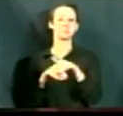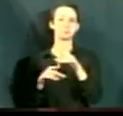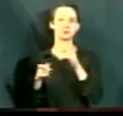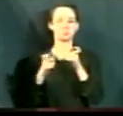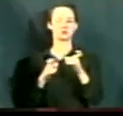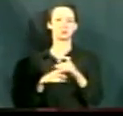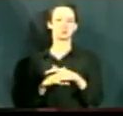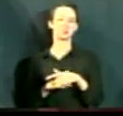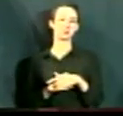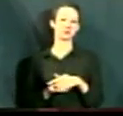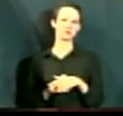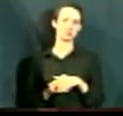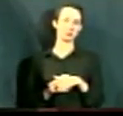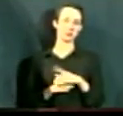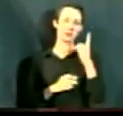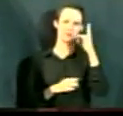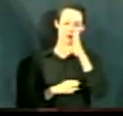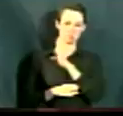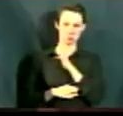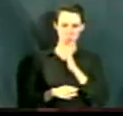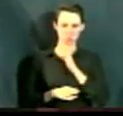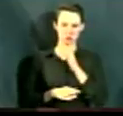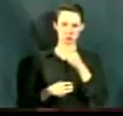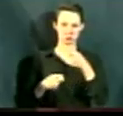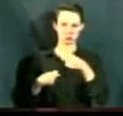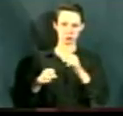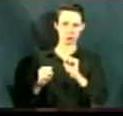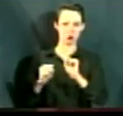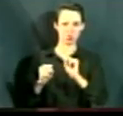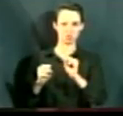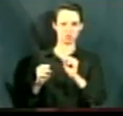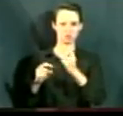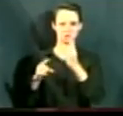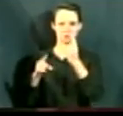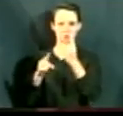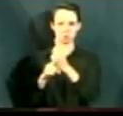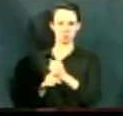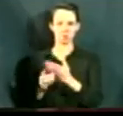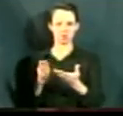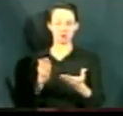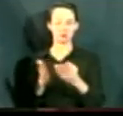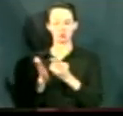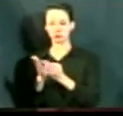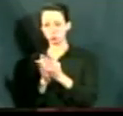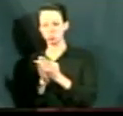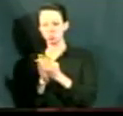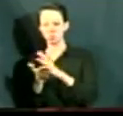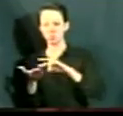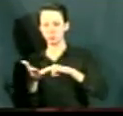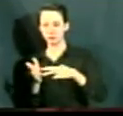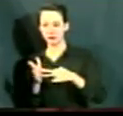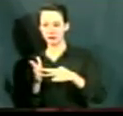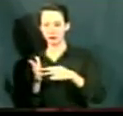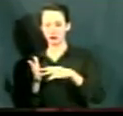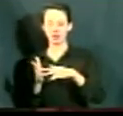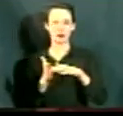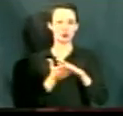So for the board, who is trying to do the right thing, and being true is kind. True is